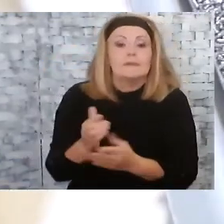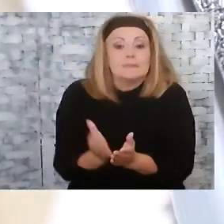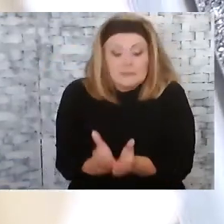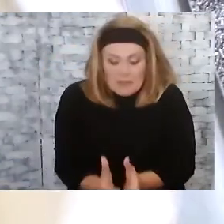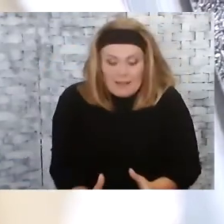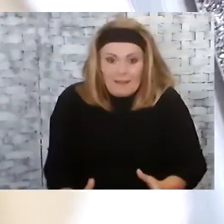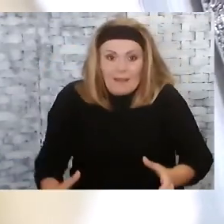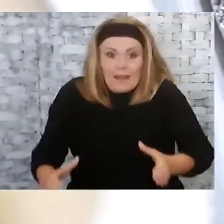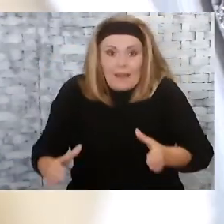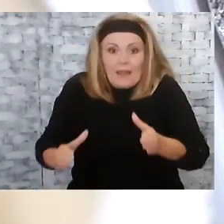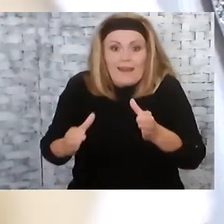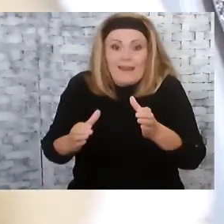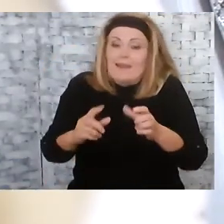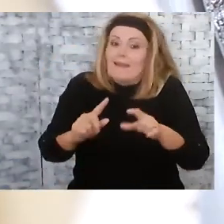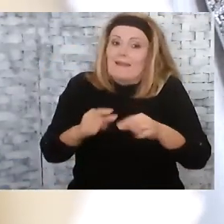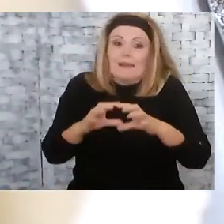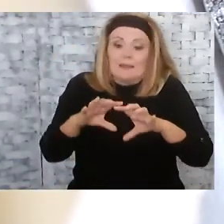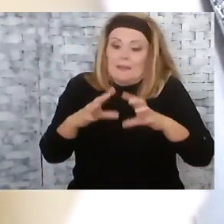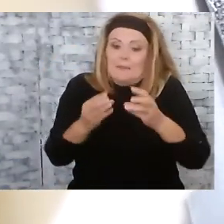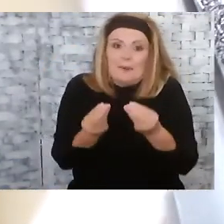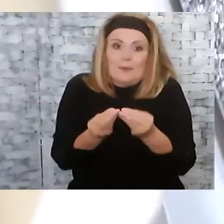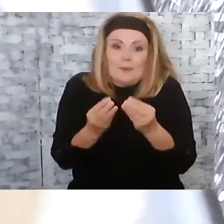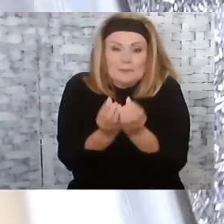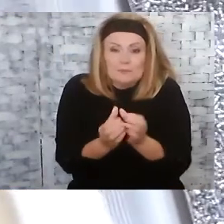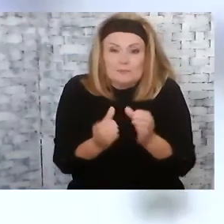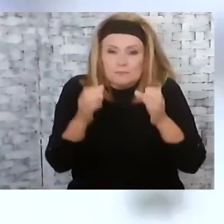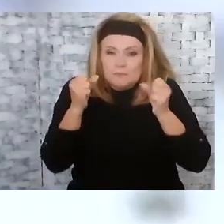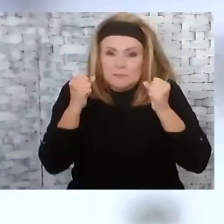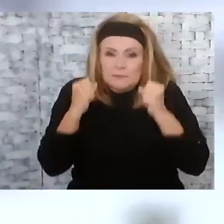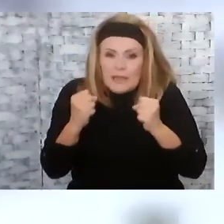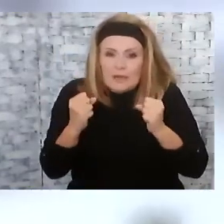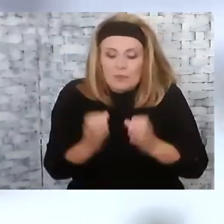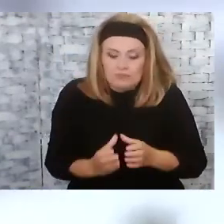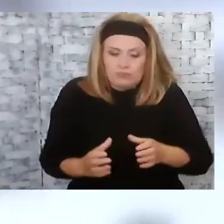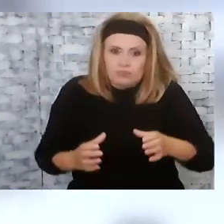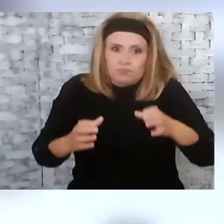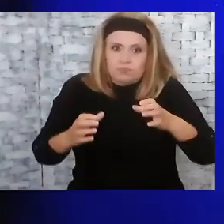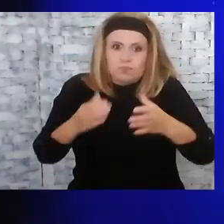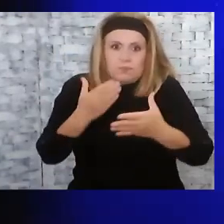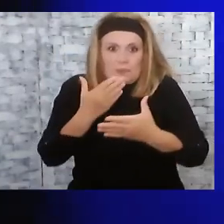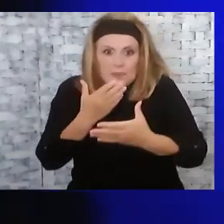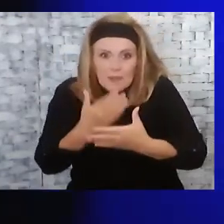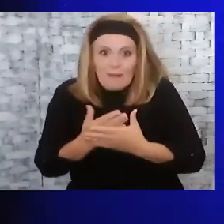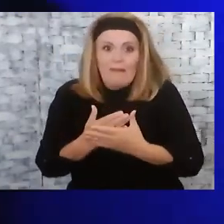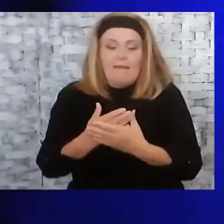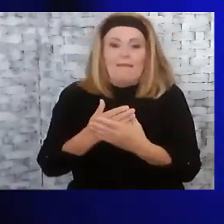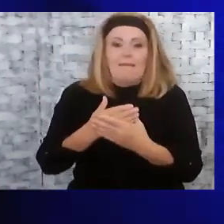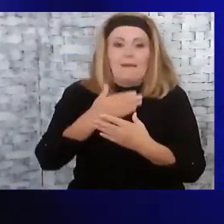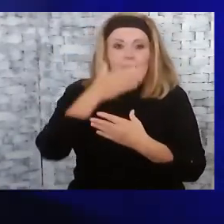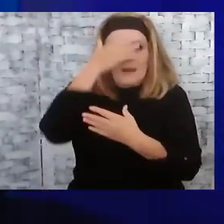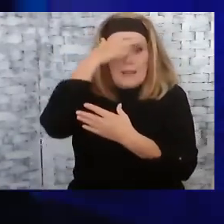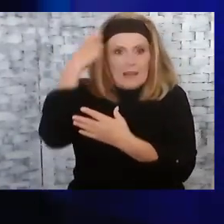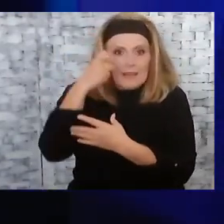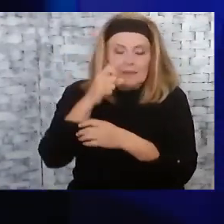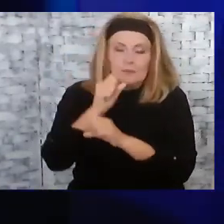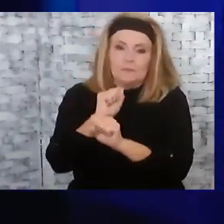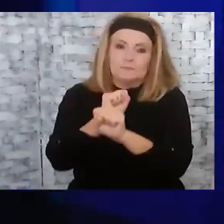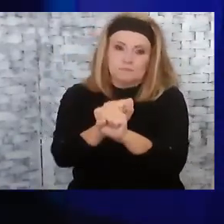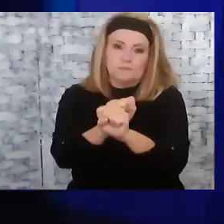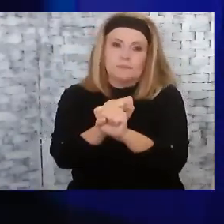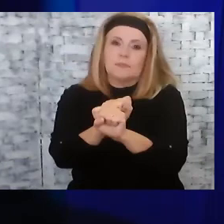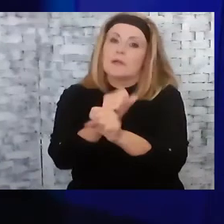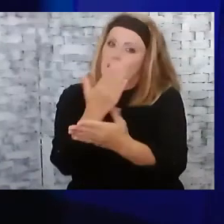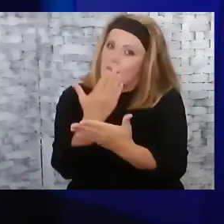a crucible. This is made from material that can take the heat better than the material inside it. So the crucible